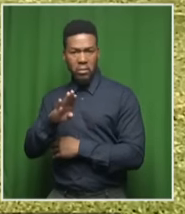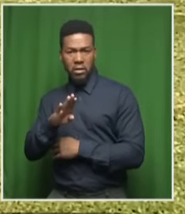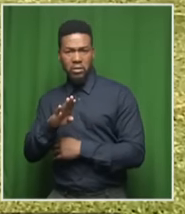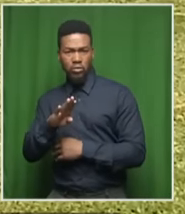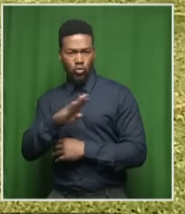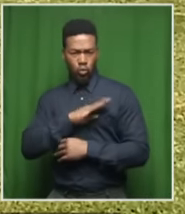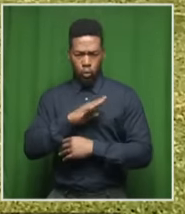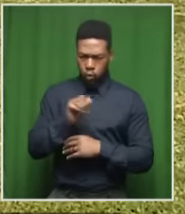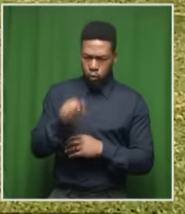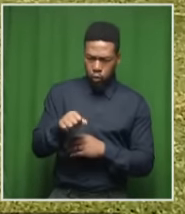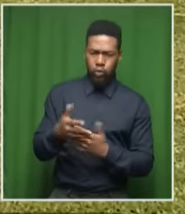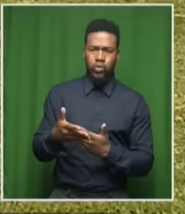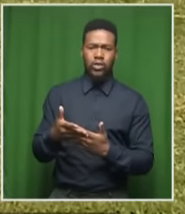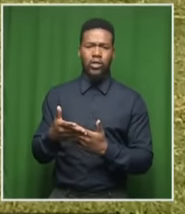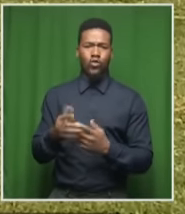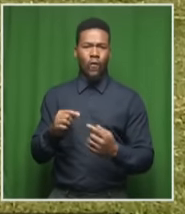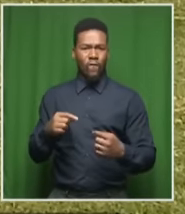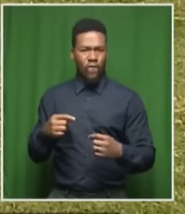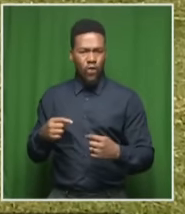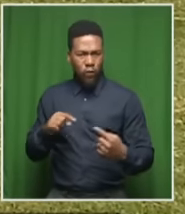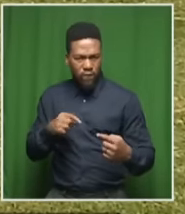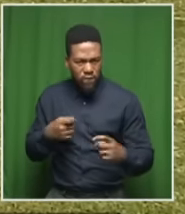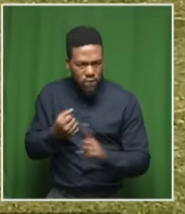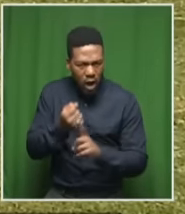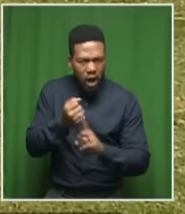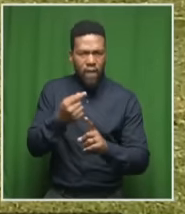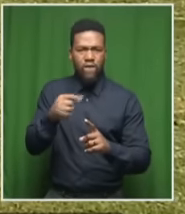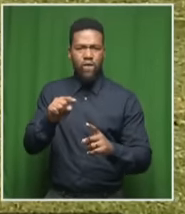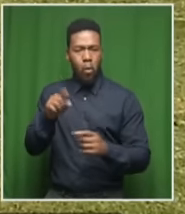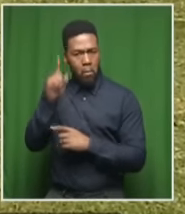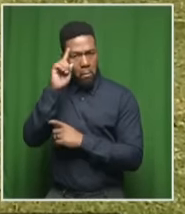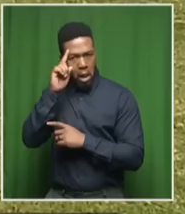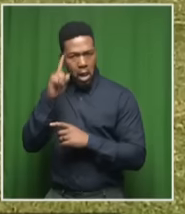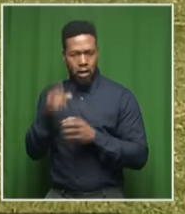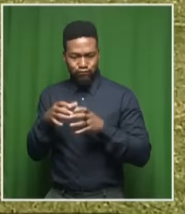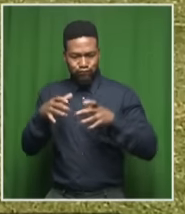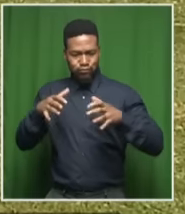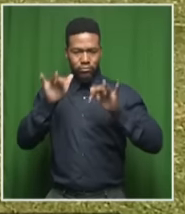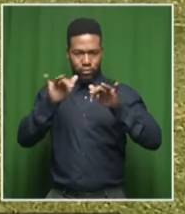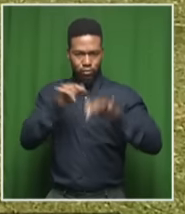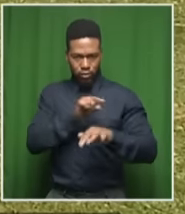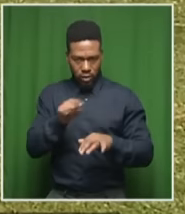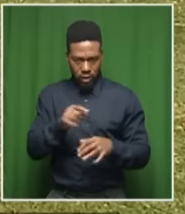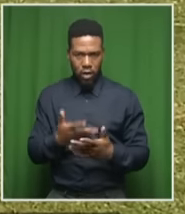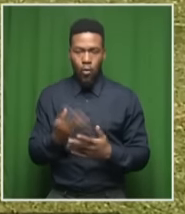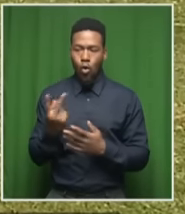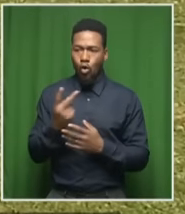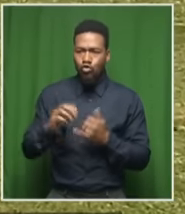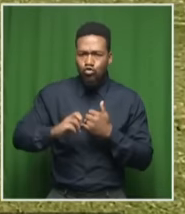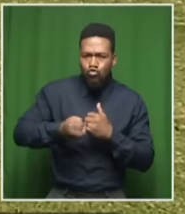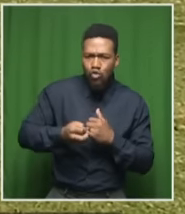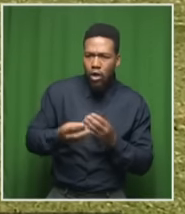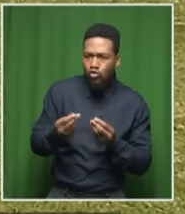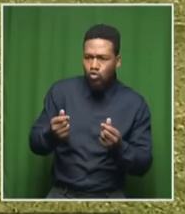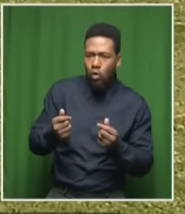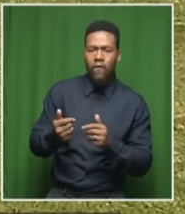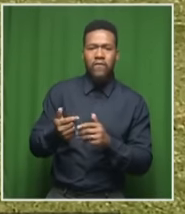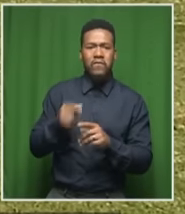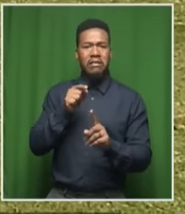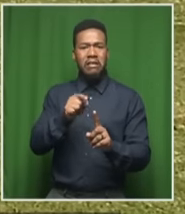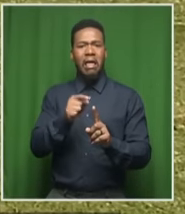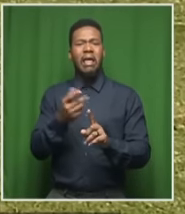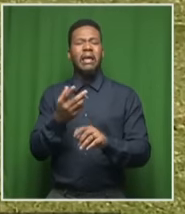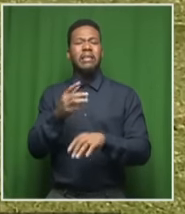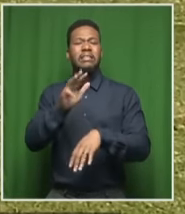and also as a response to the 1960 Sharpeville massacre. And so we know that the